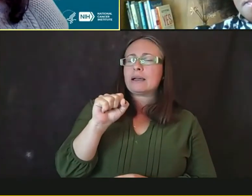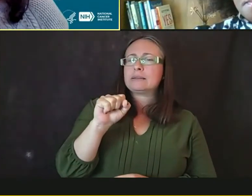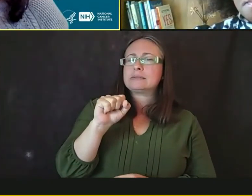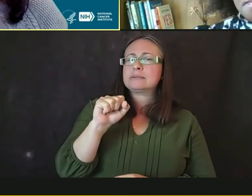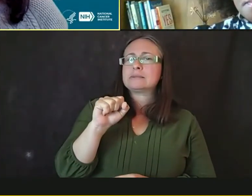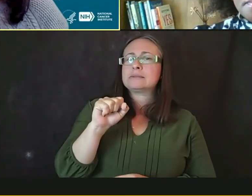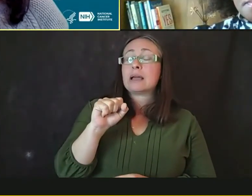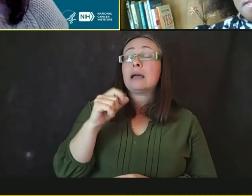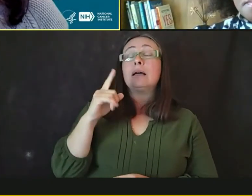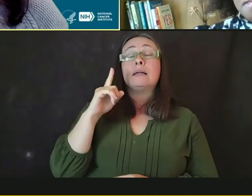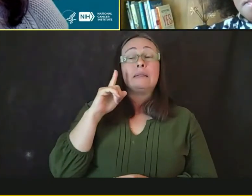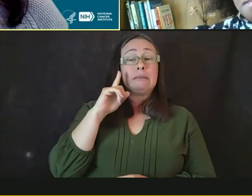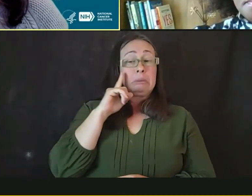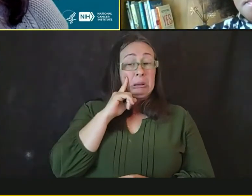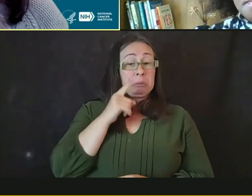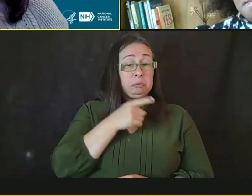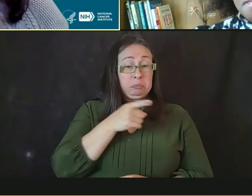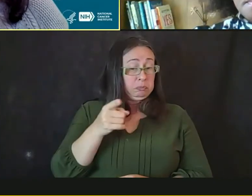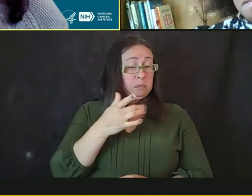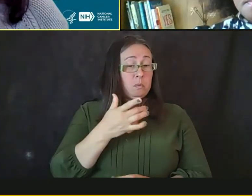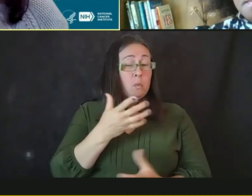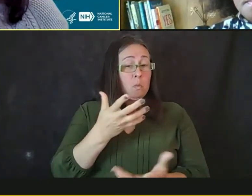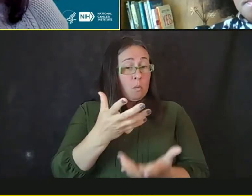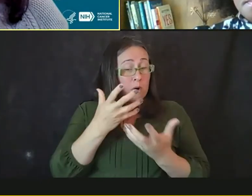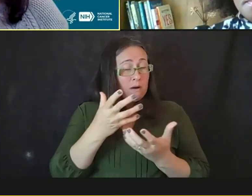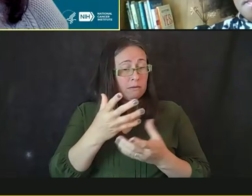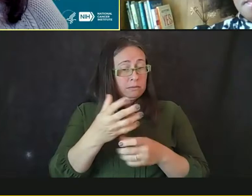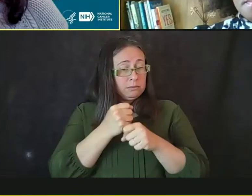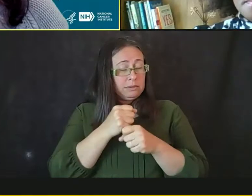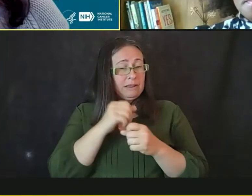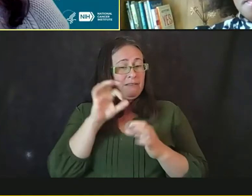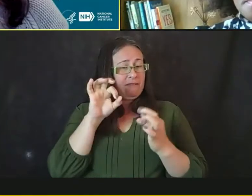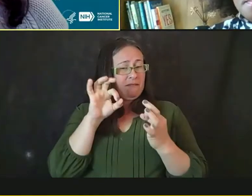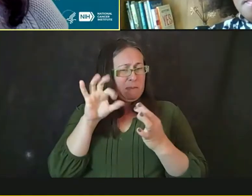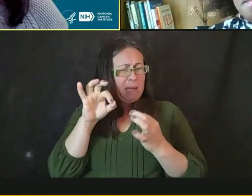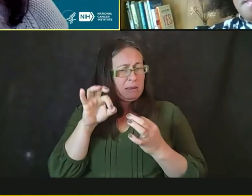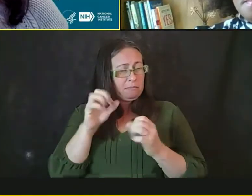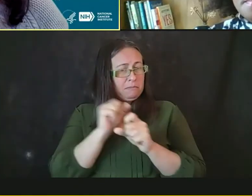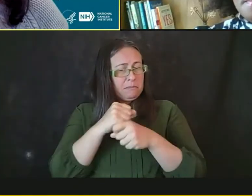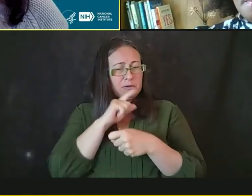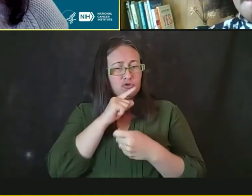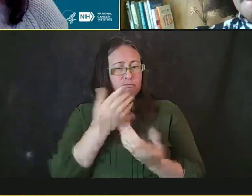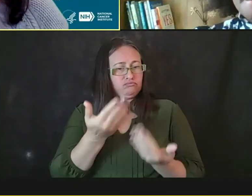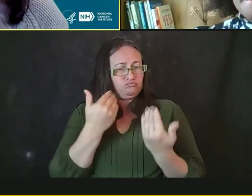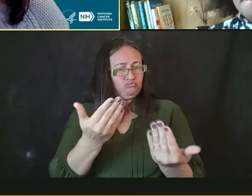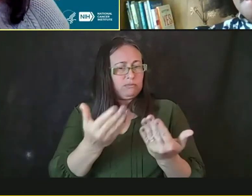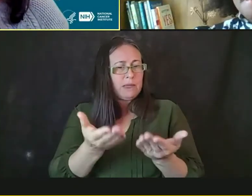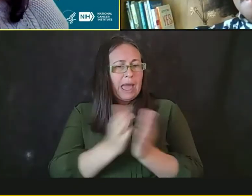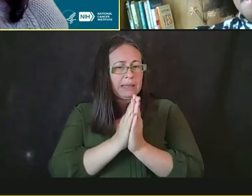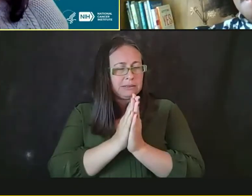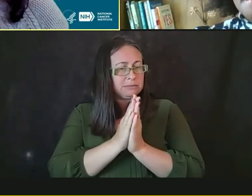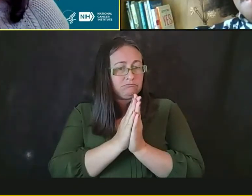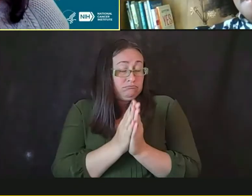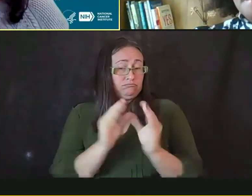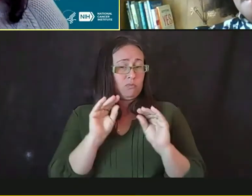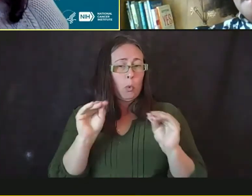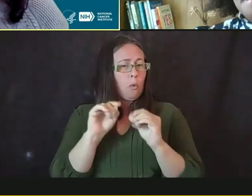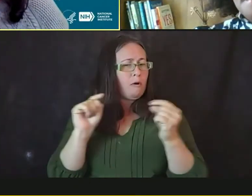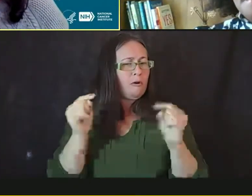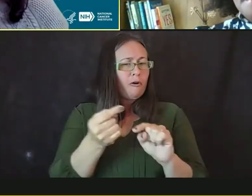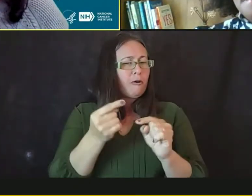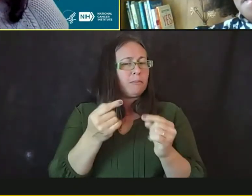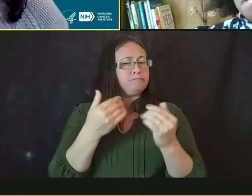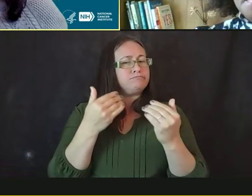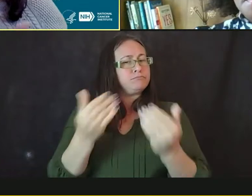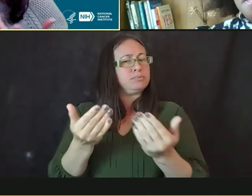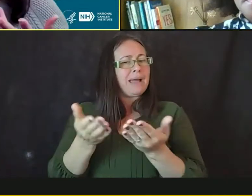I think if you want feedback, be sure to ask for it. There's no harm in asking your